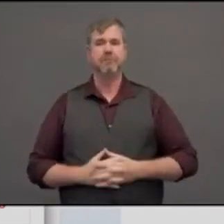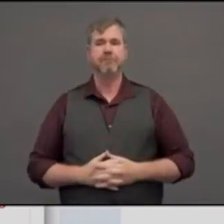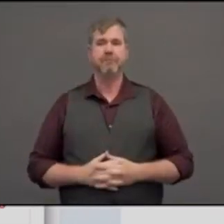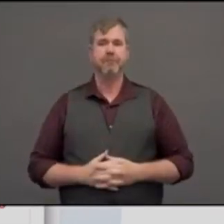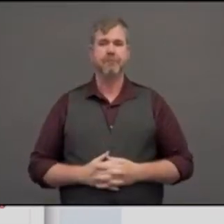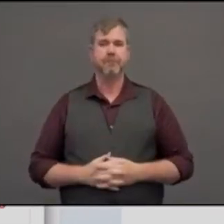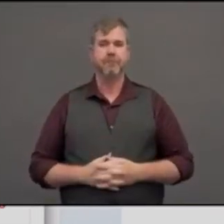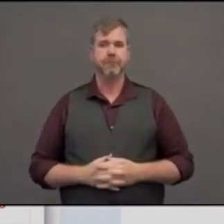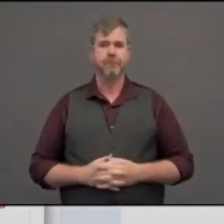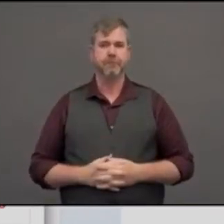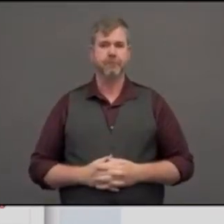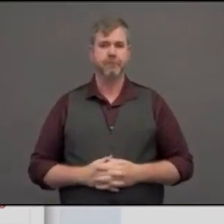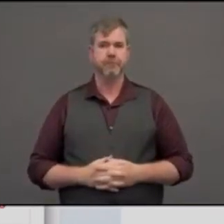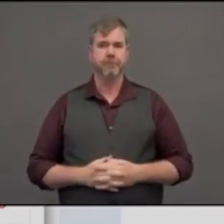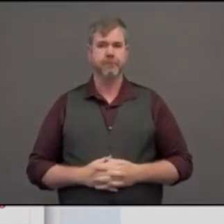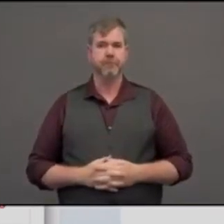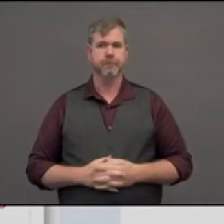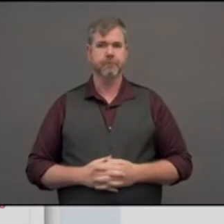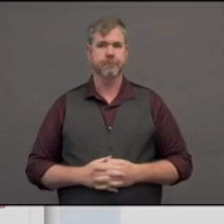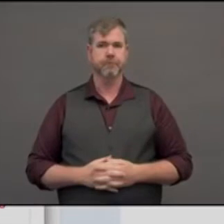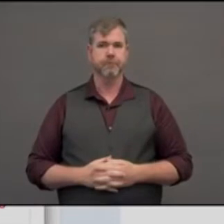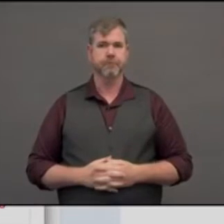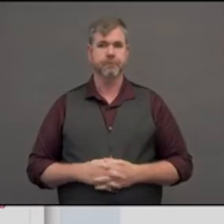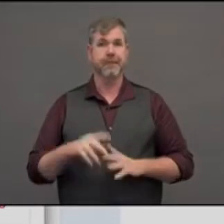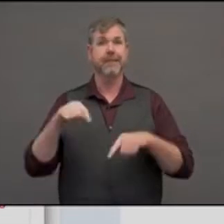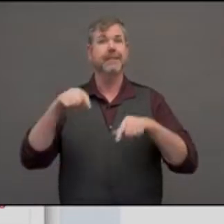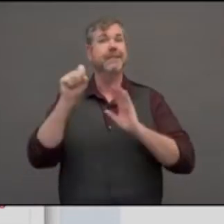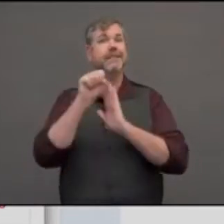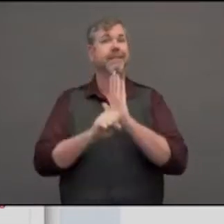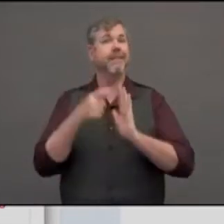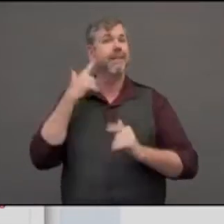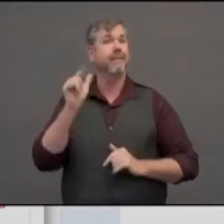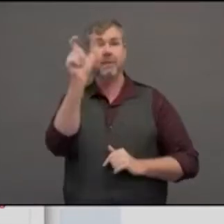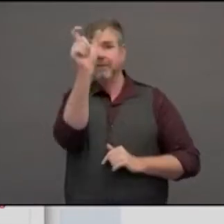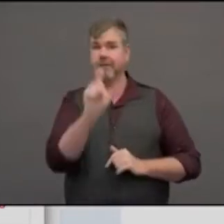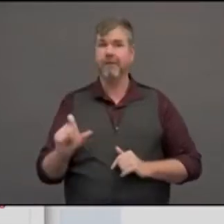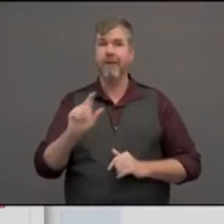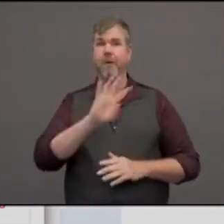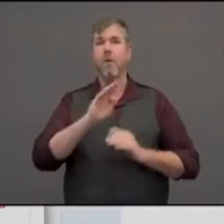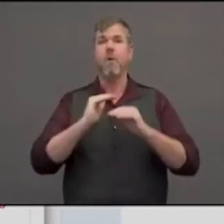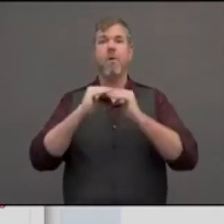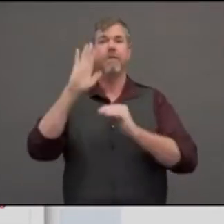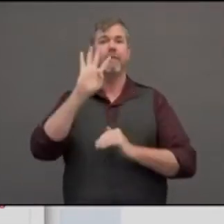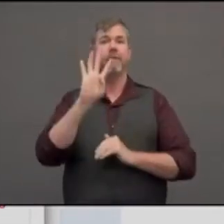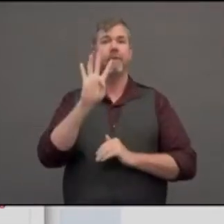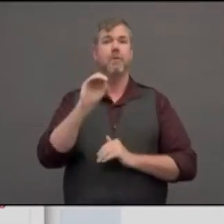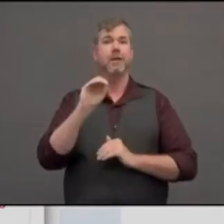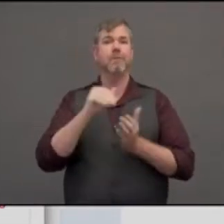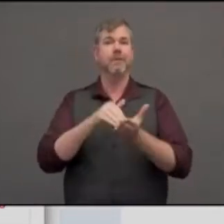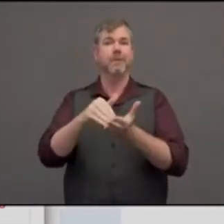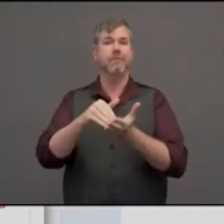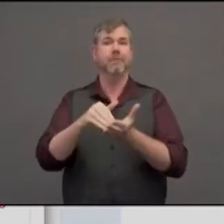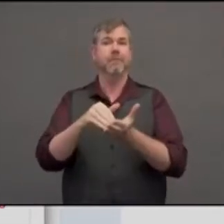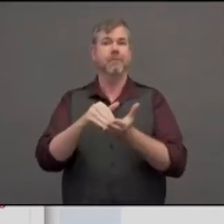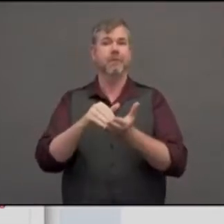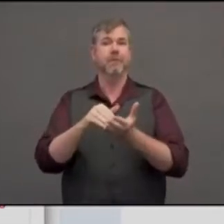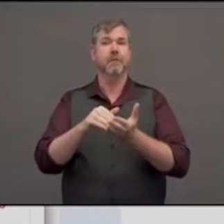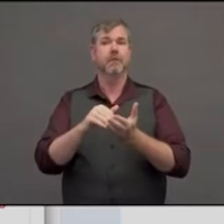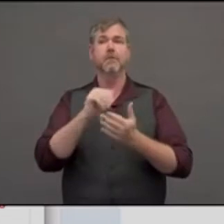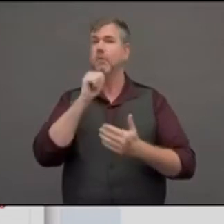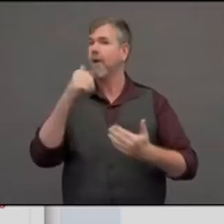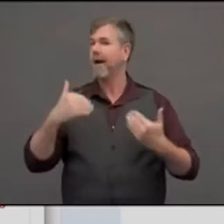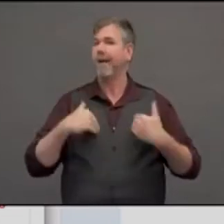over 40 million people, we don't have the ICU capacity to handle